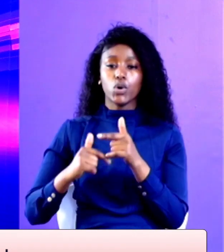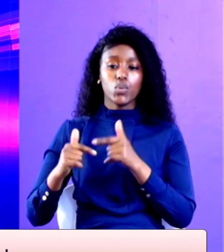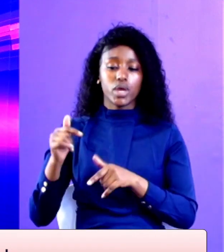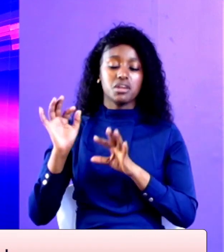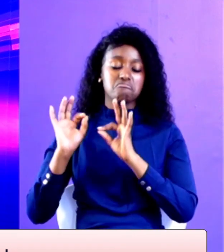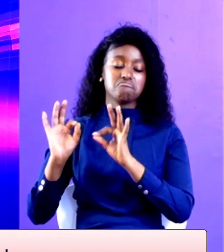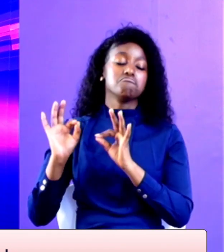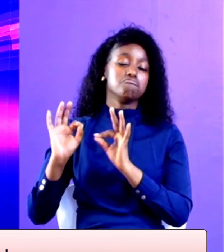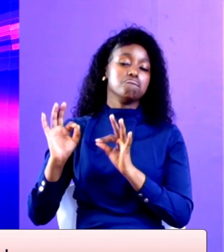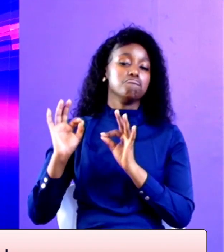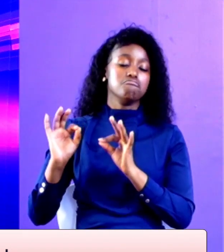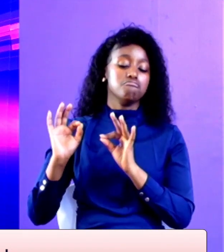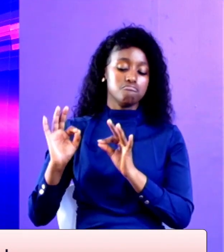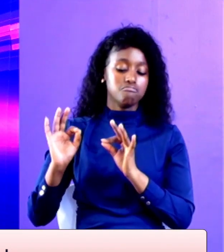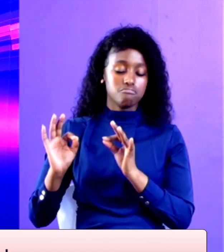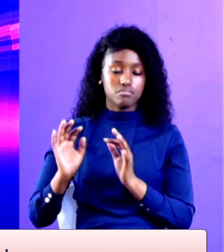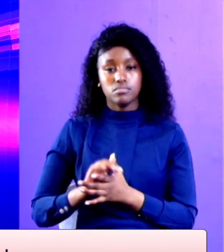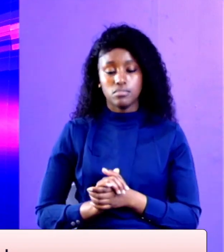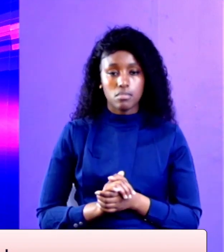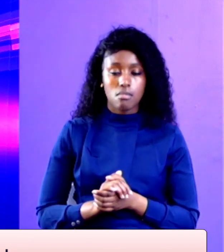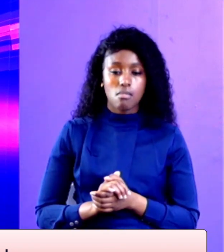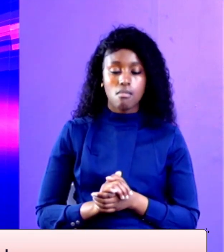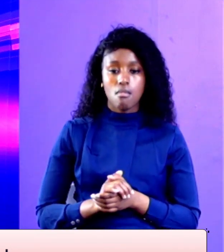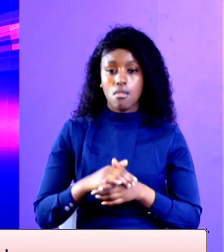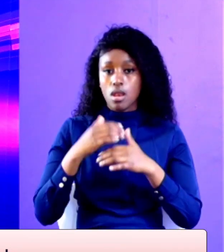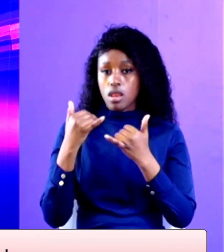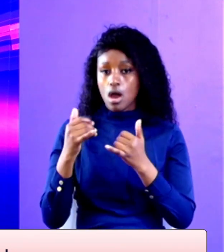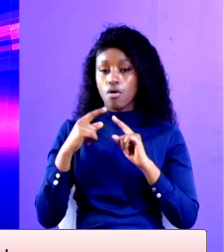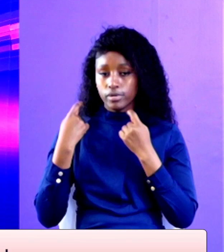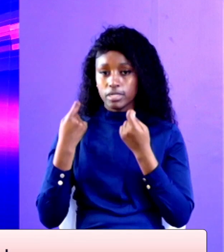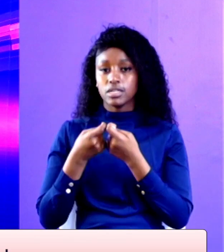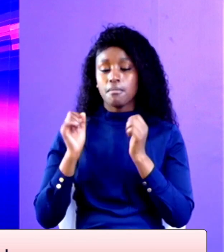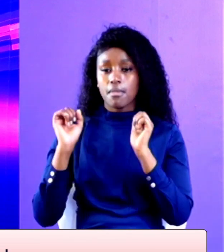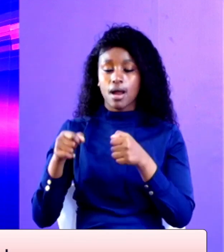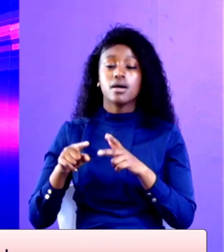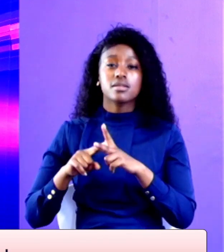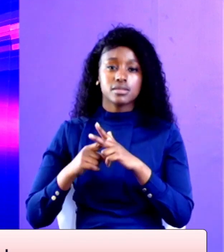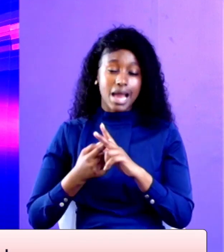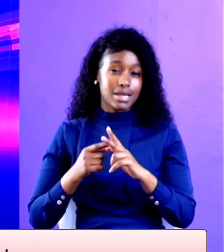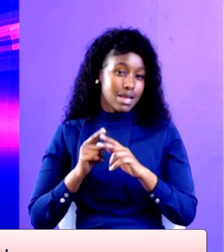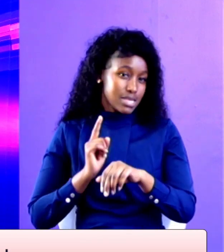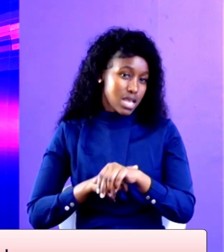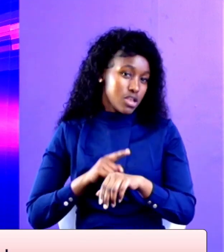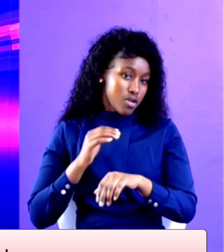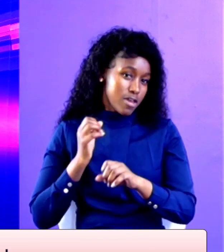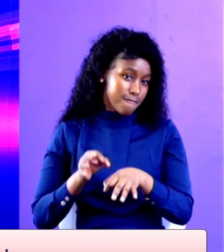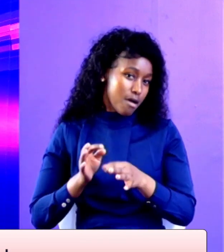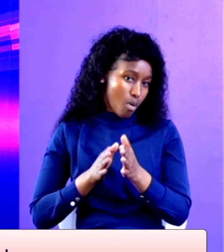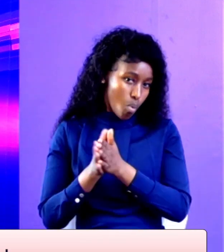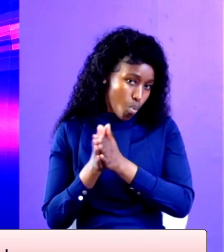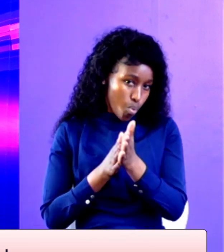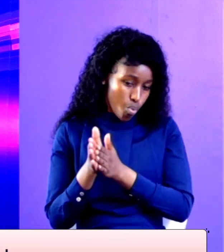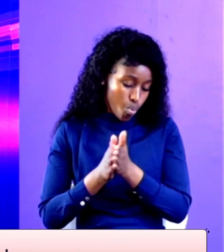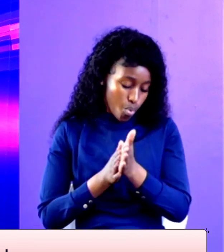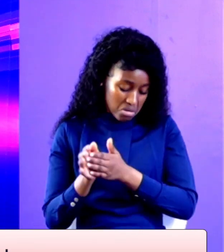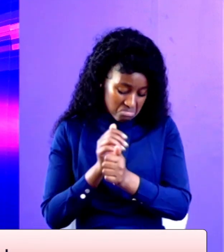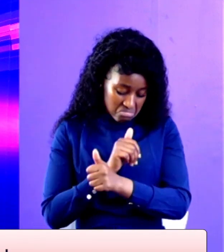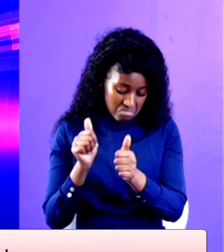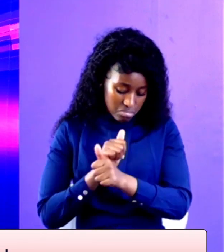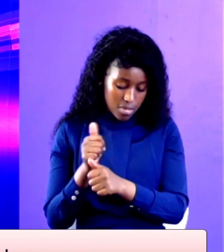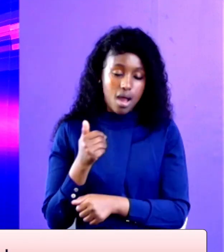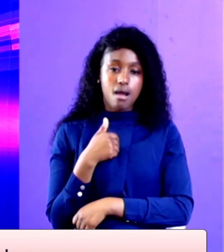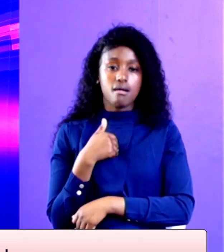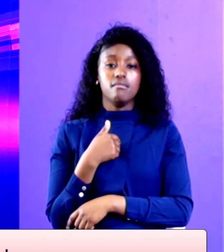good for them. At least wanaweza anza season wakiwa motivated. And